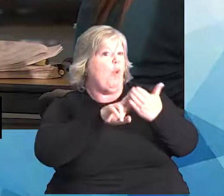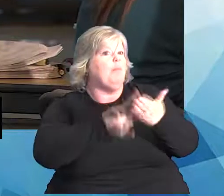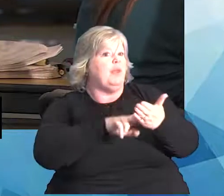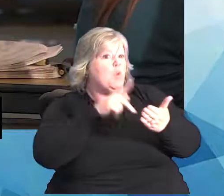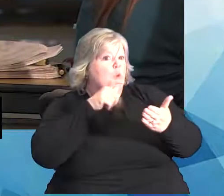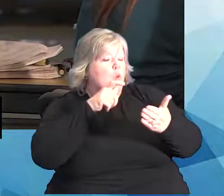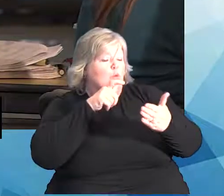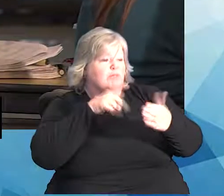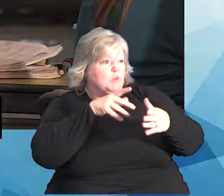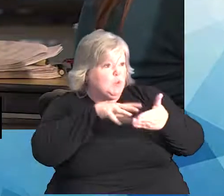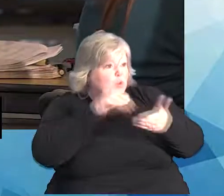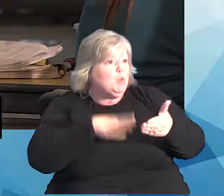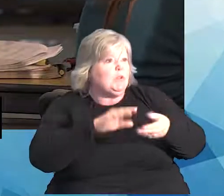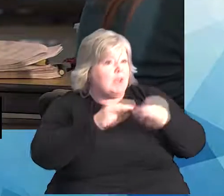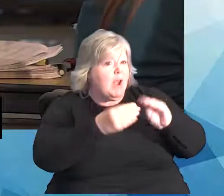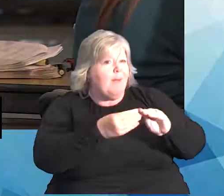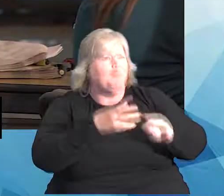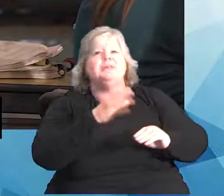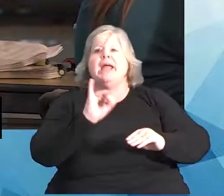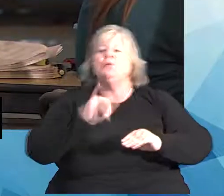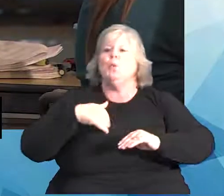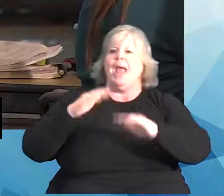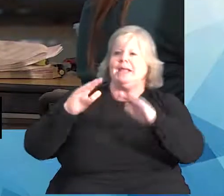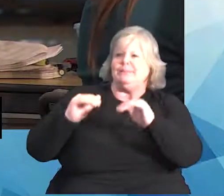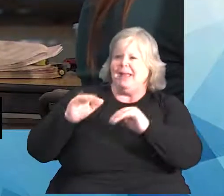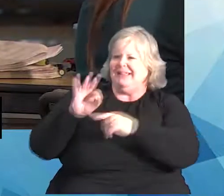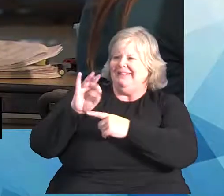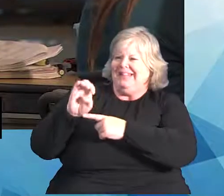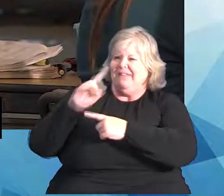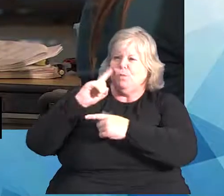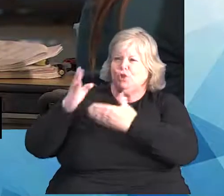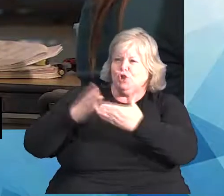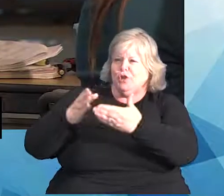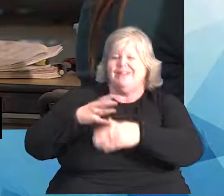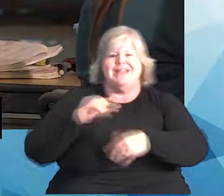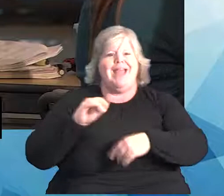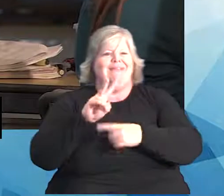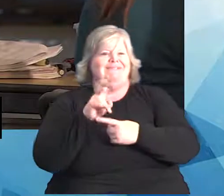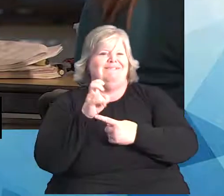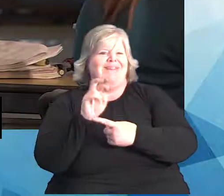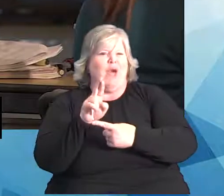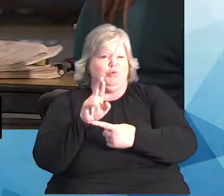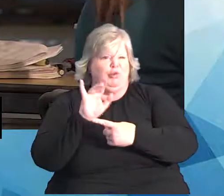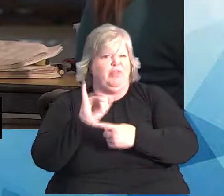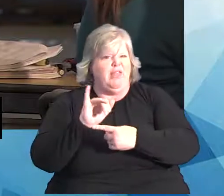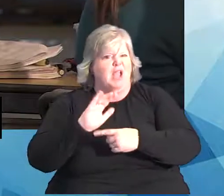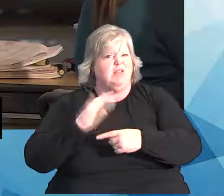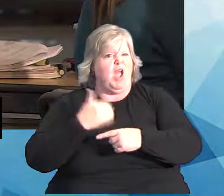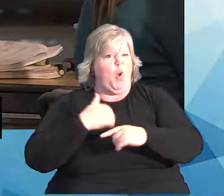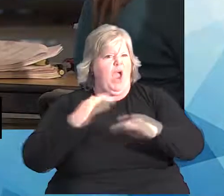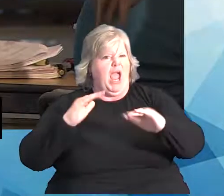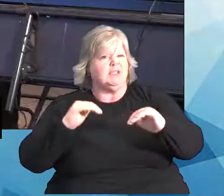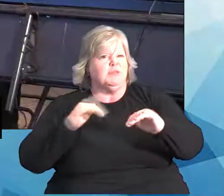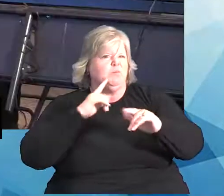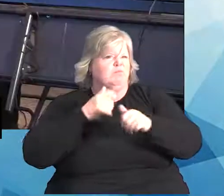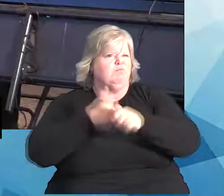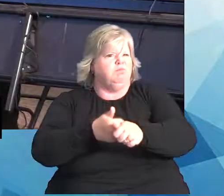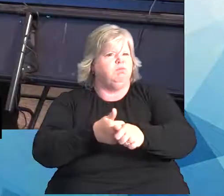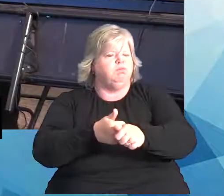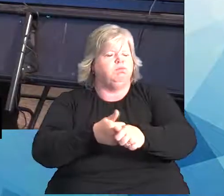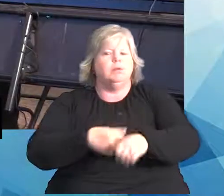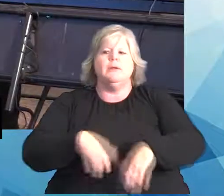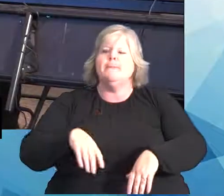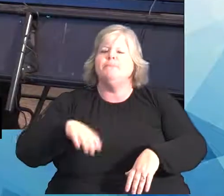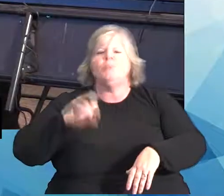Services Fund, as well as expected fee for service and vouchers. And as just a follow-up question to that, is